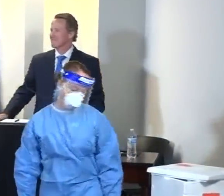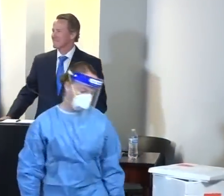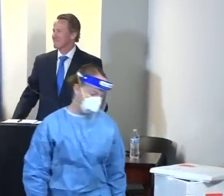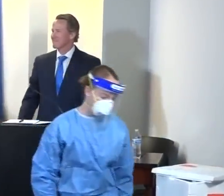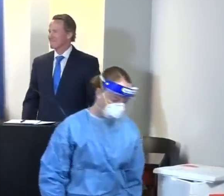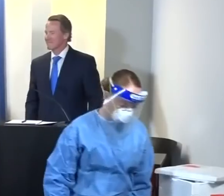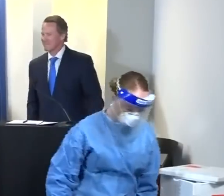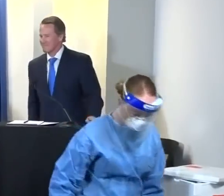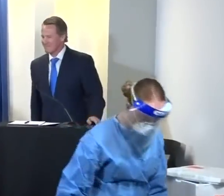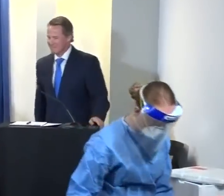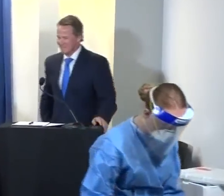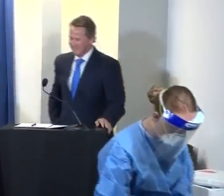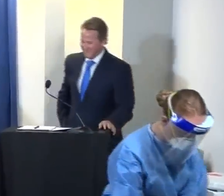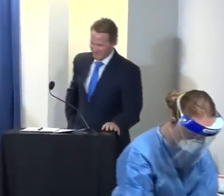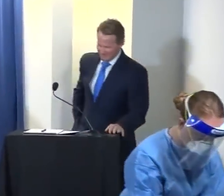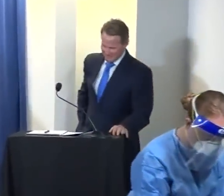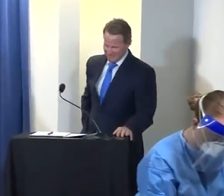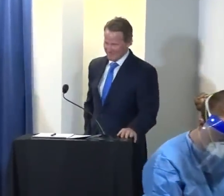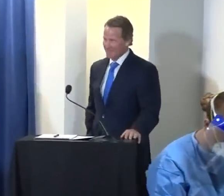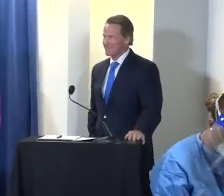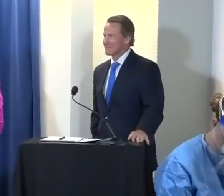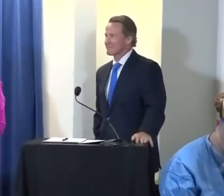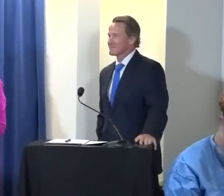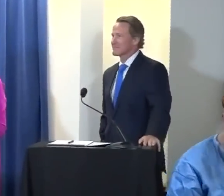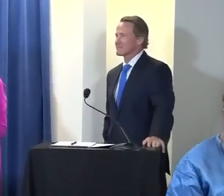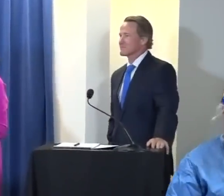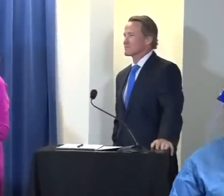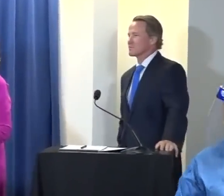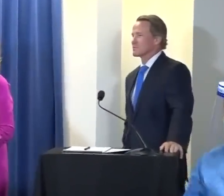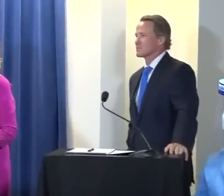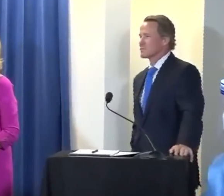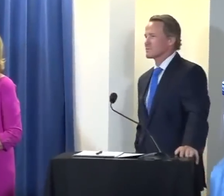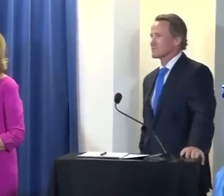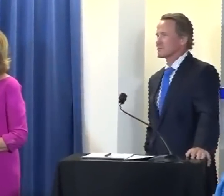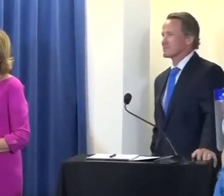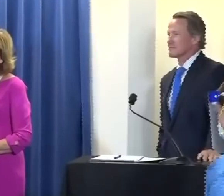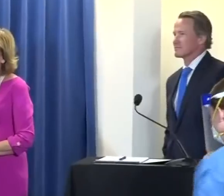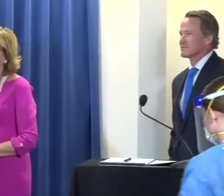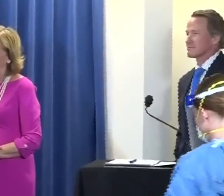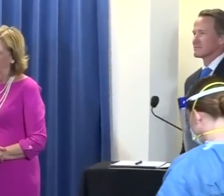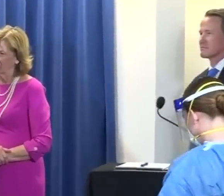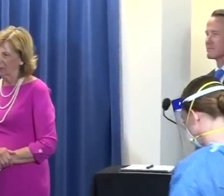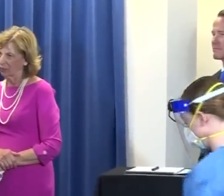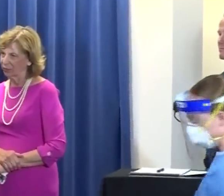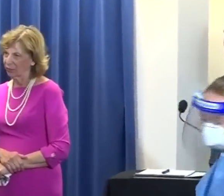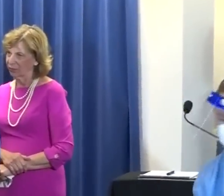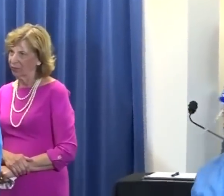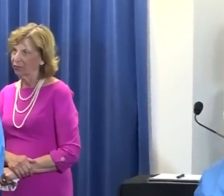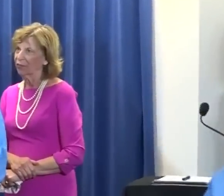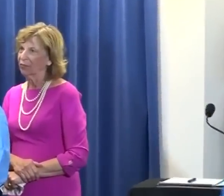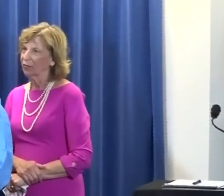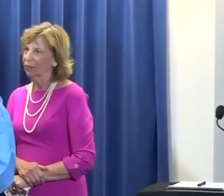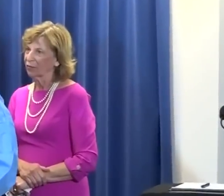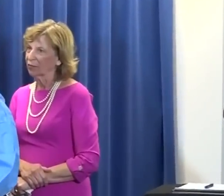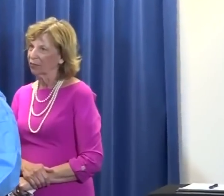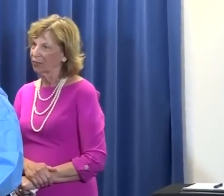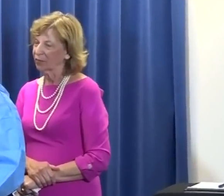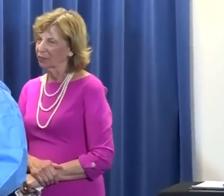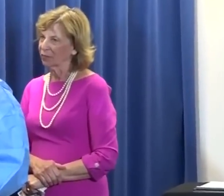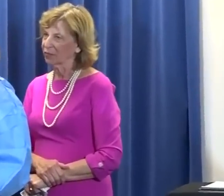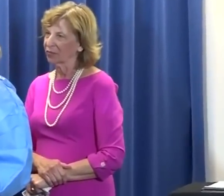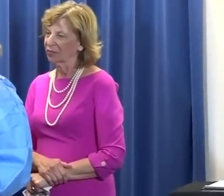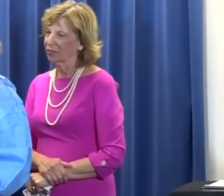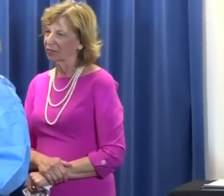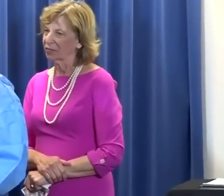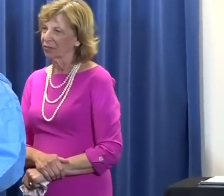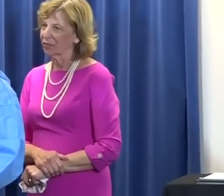sir. Okay, tell me what are you wearing there? What's going on? We have a face shield right here just to protect me in case you sneeze or cough during the